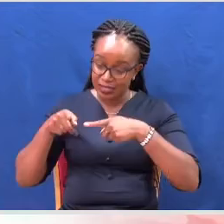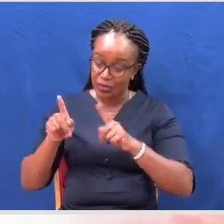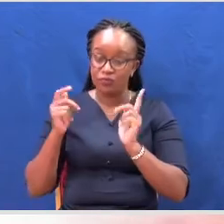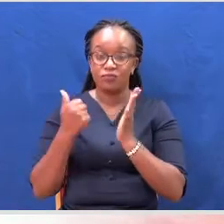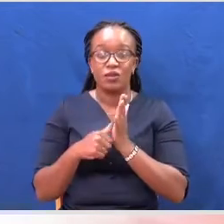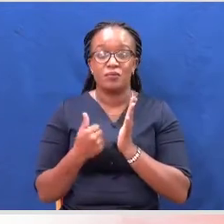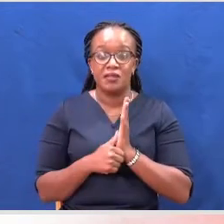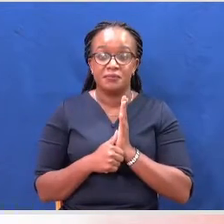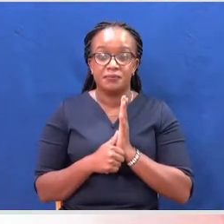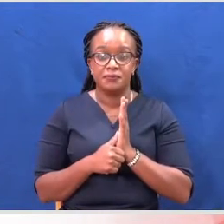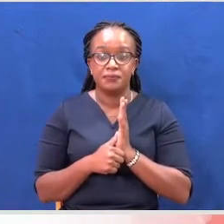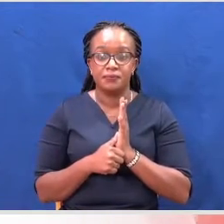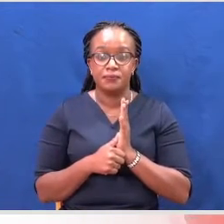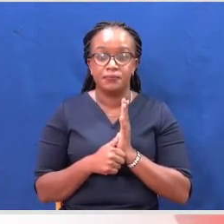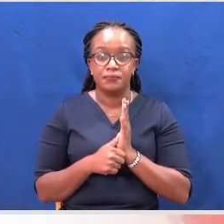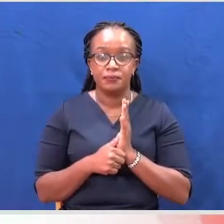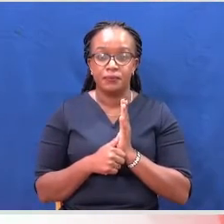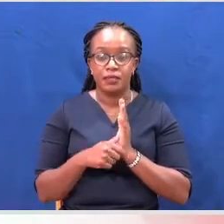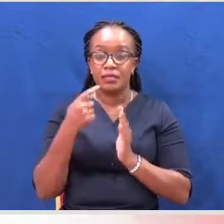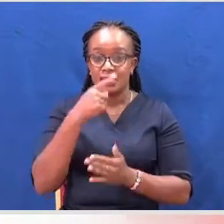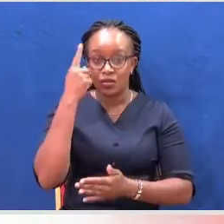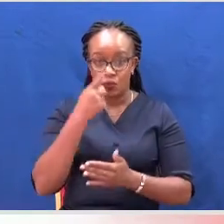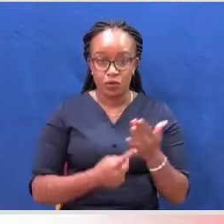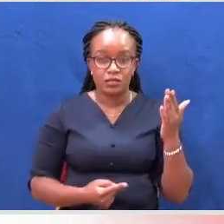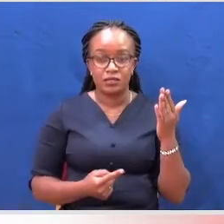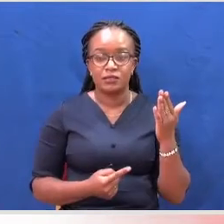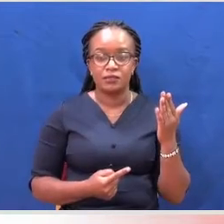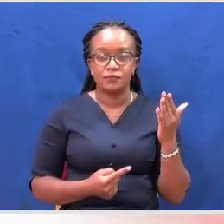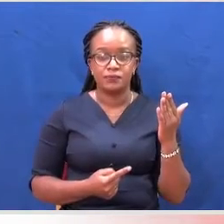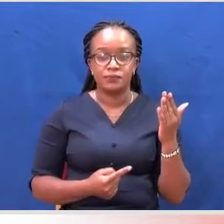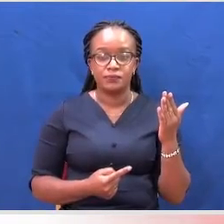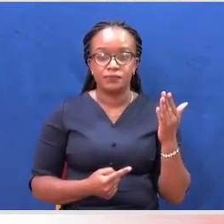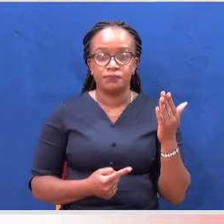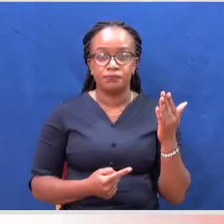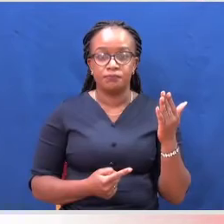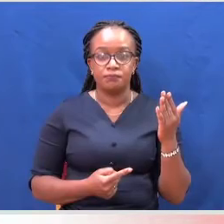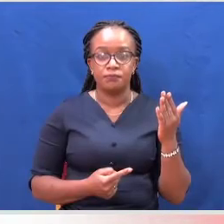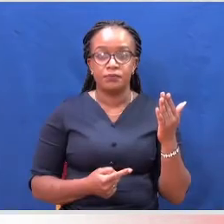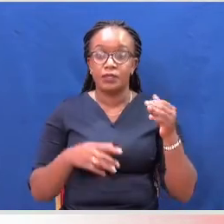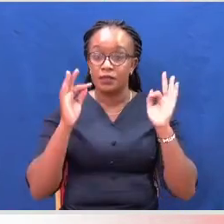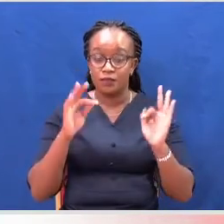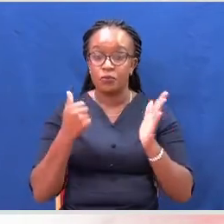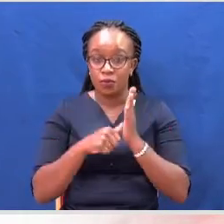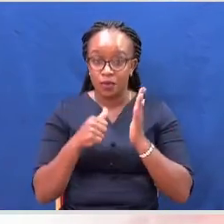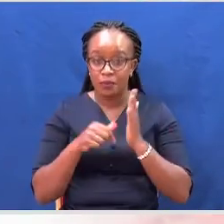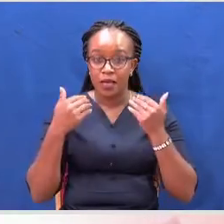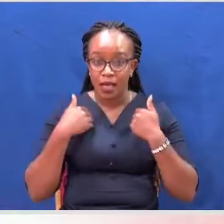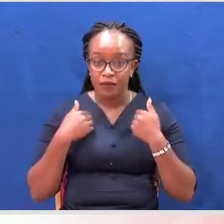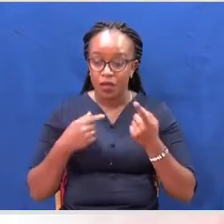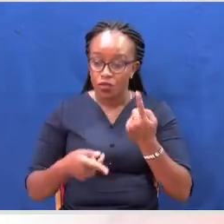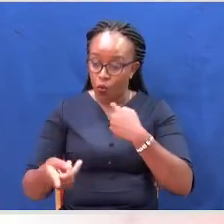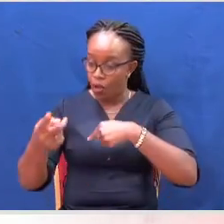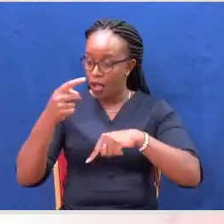us. And I've always said that we have room to talk. Kama kitiko shida kuja,